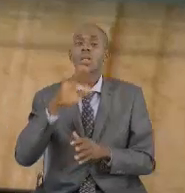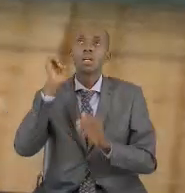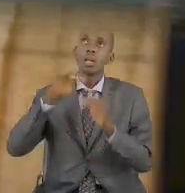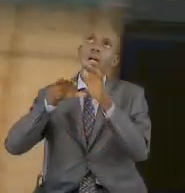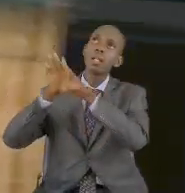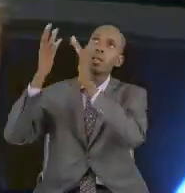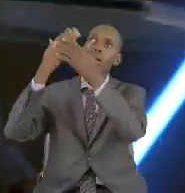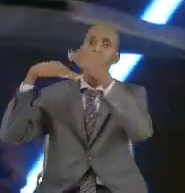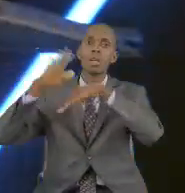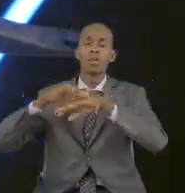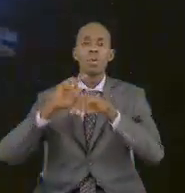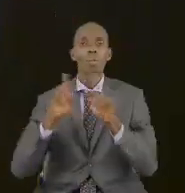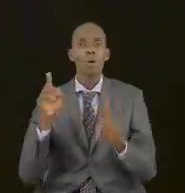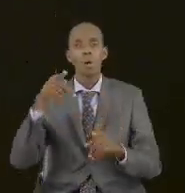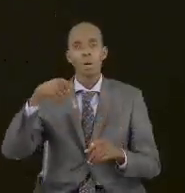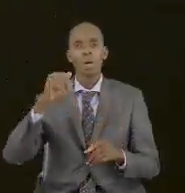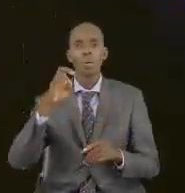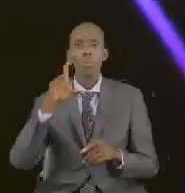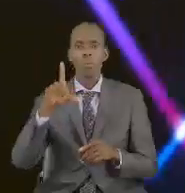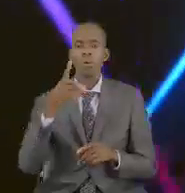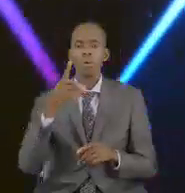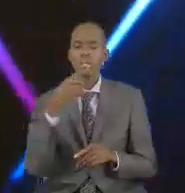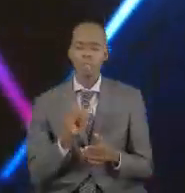Paul the Apostle said,